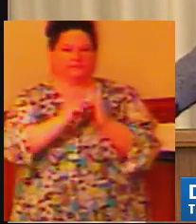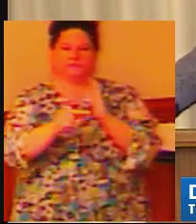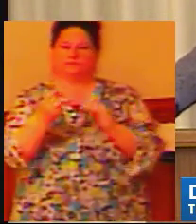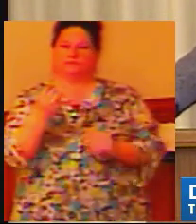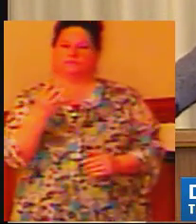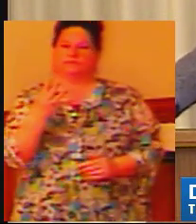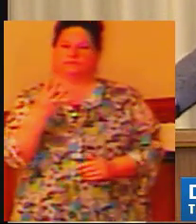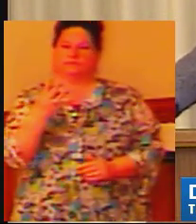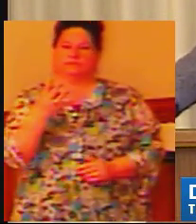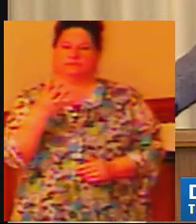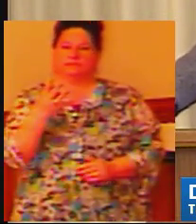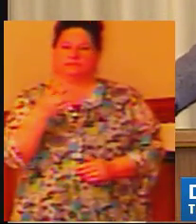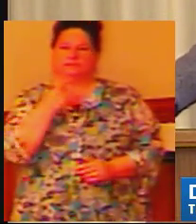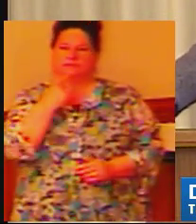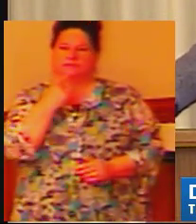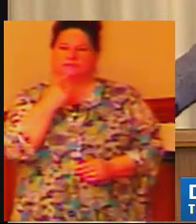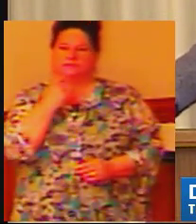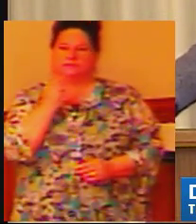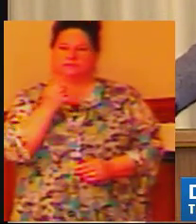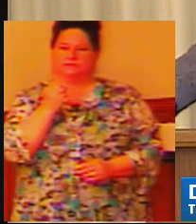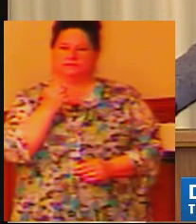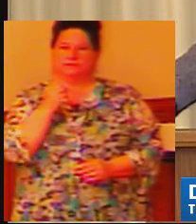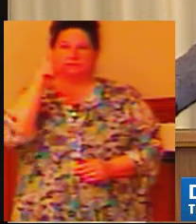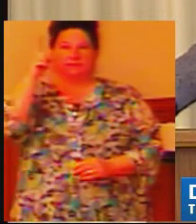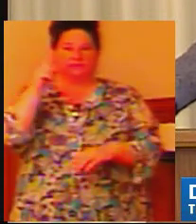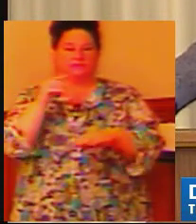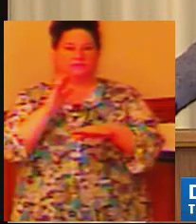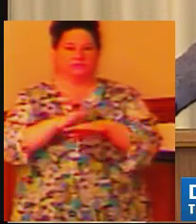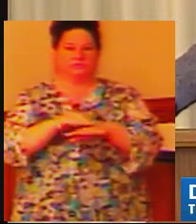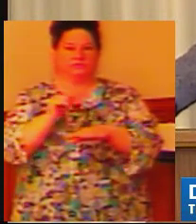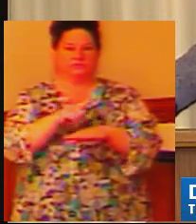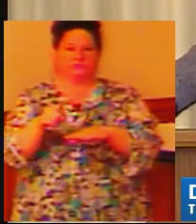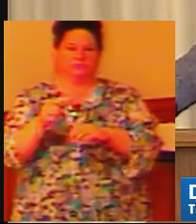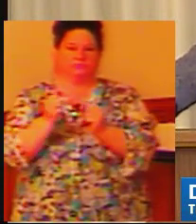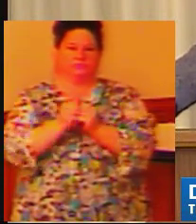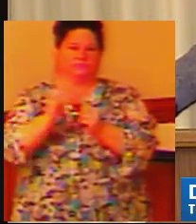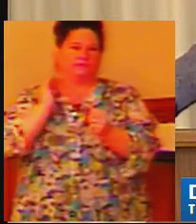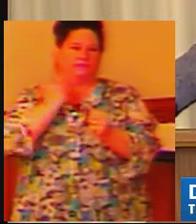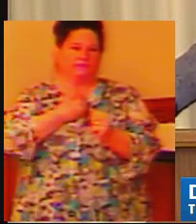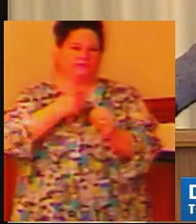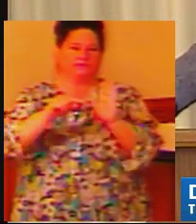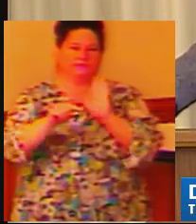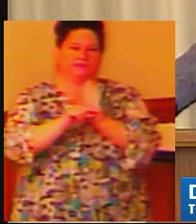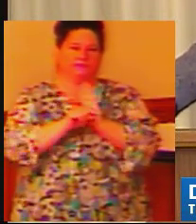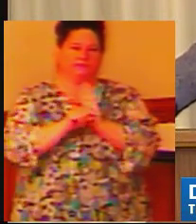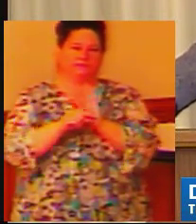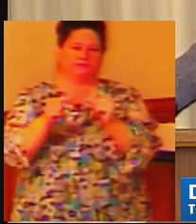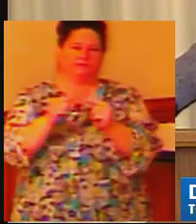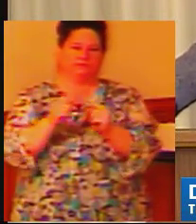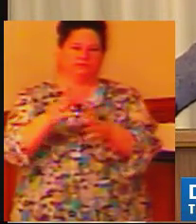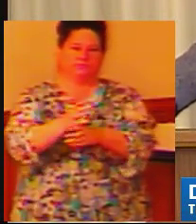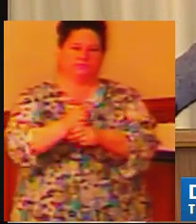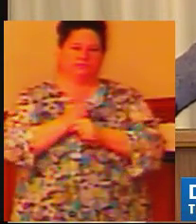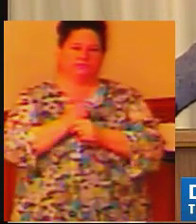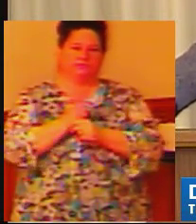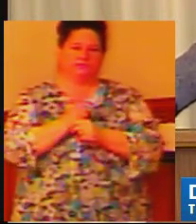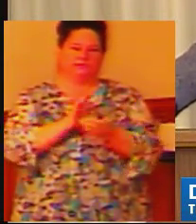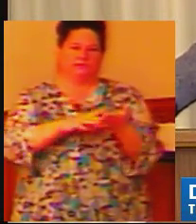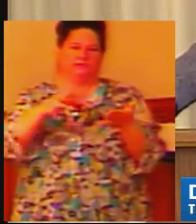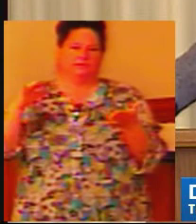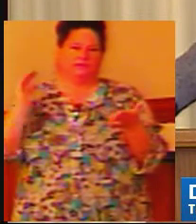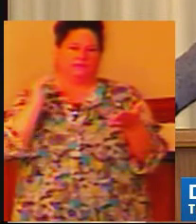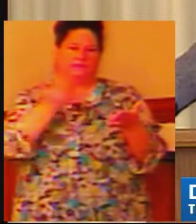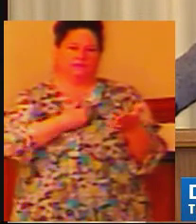14, whereunto he called you by our gospel to the obtaining of the glory of